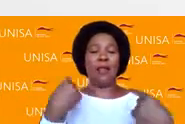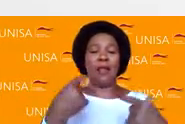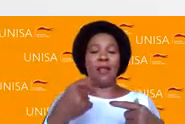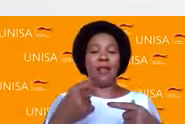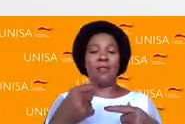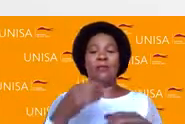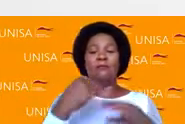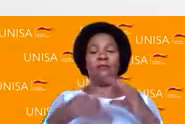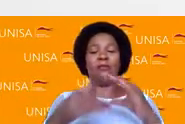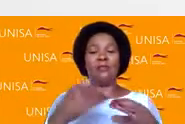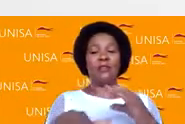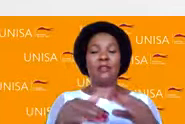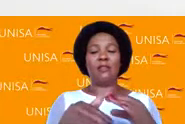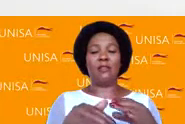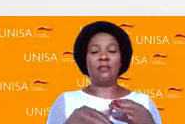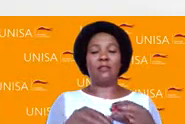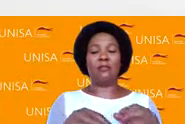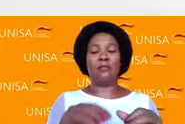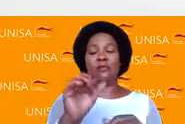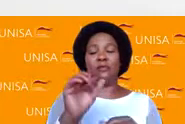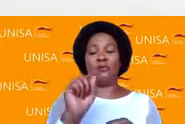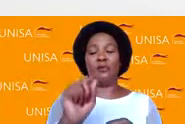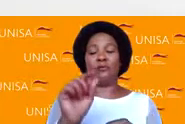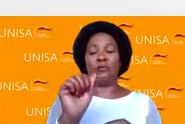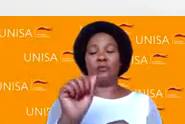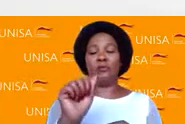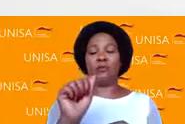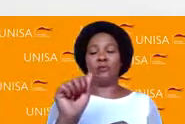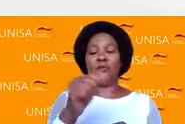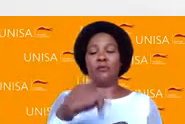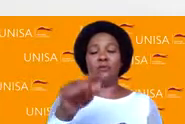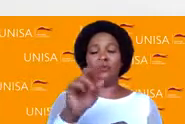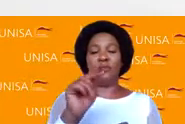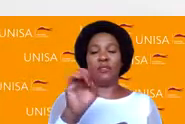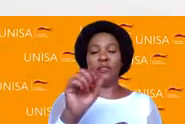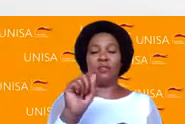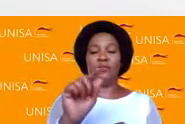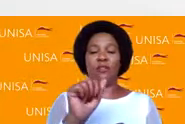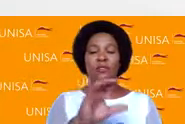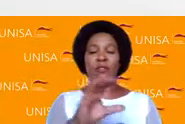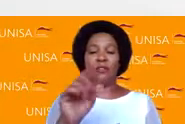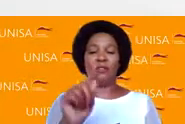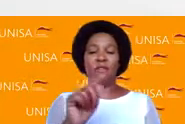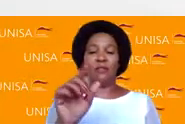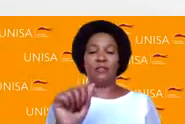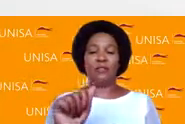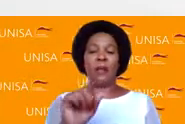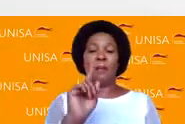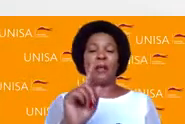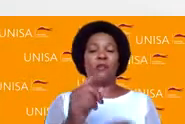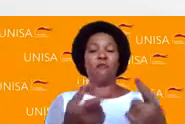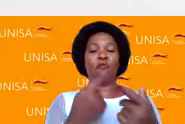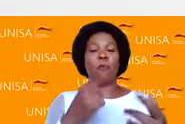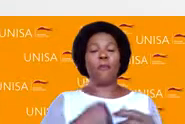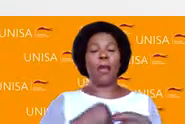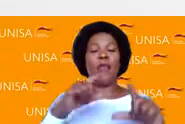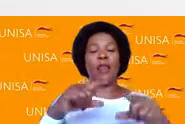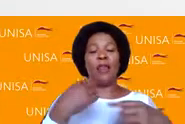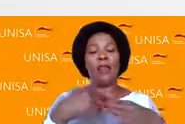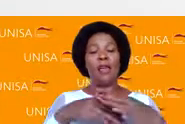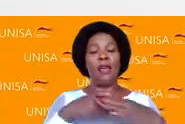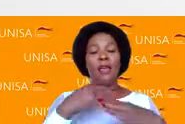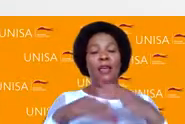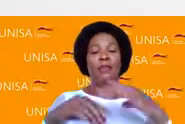mylife.unisa.ac.za, just unisa.ac.za, then it's official. But if it's coming from a mylife or external email,